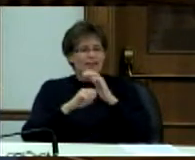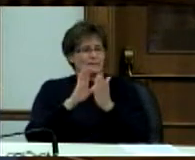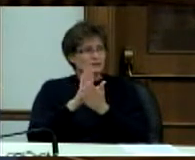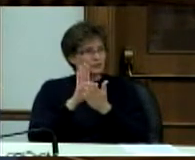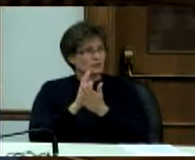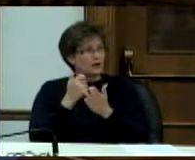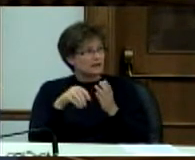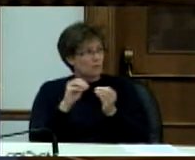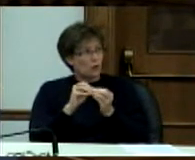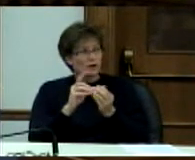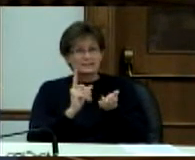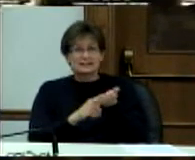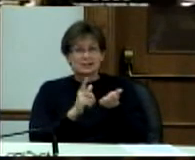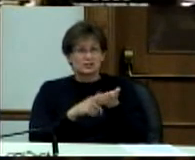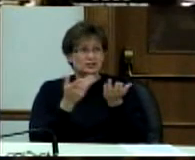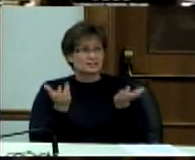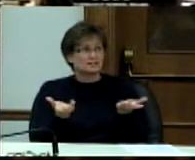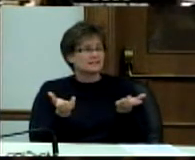Any further discussion?